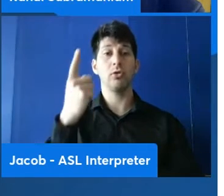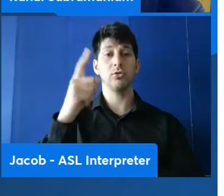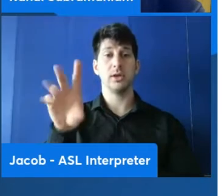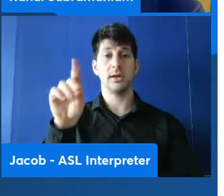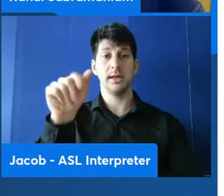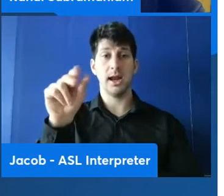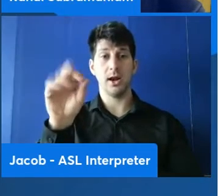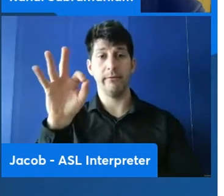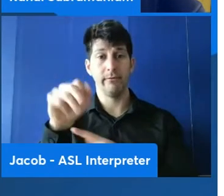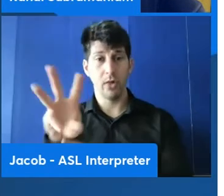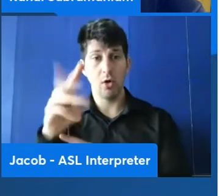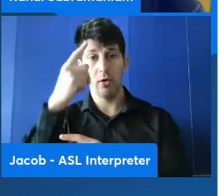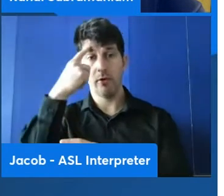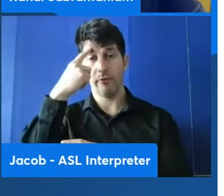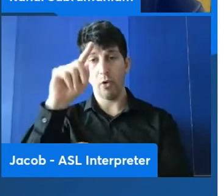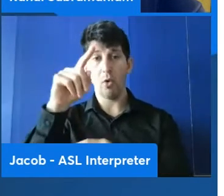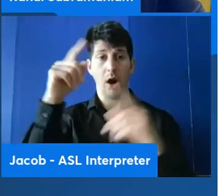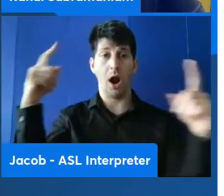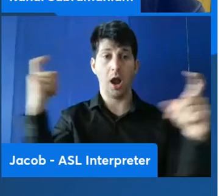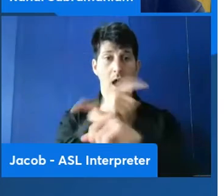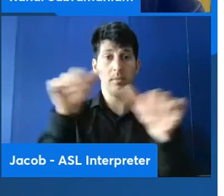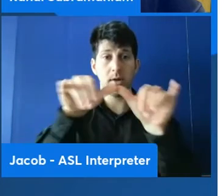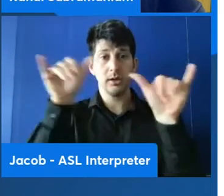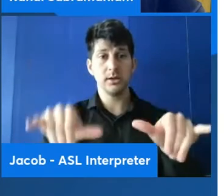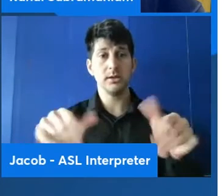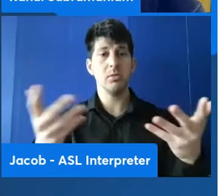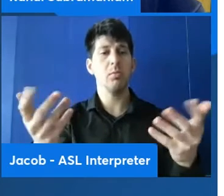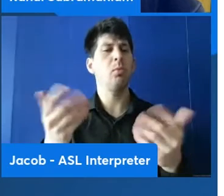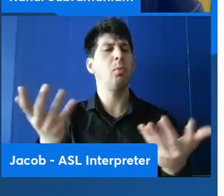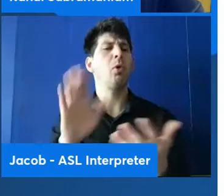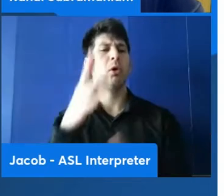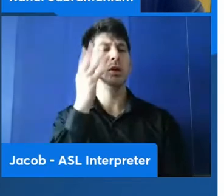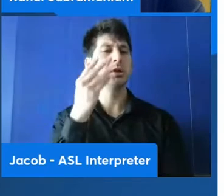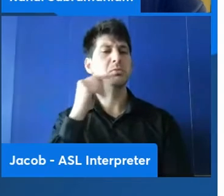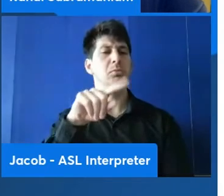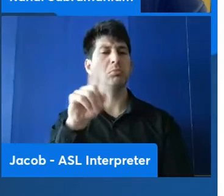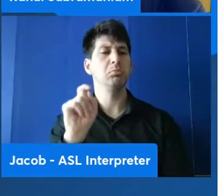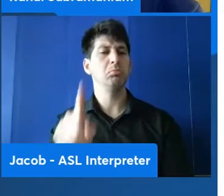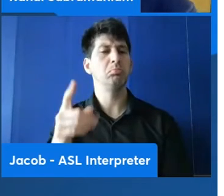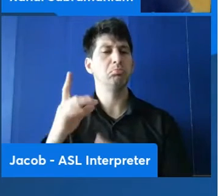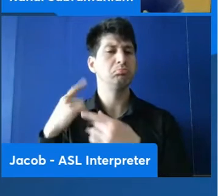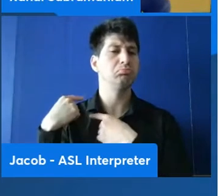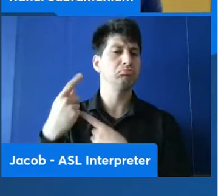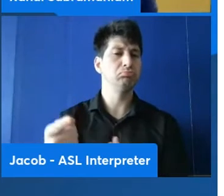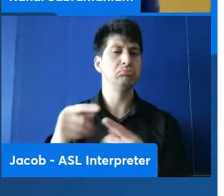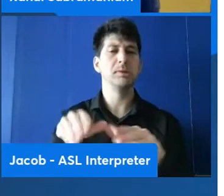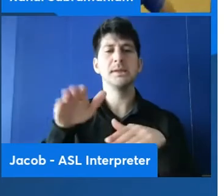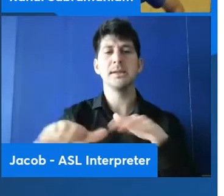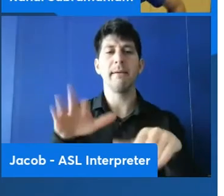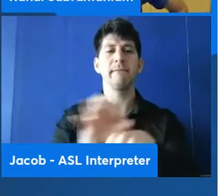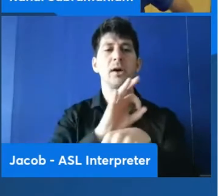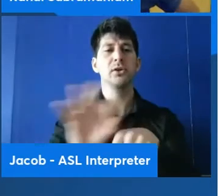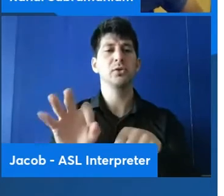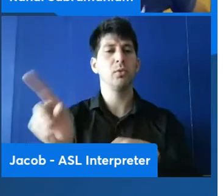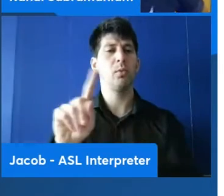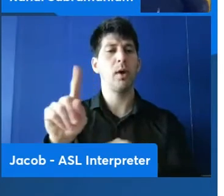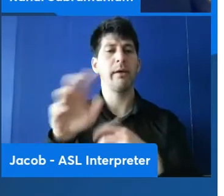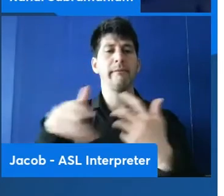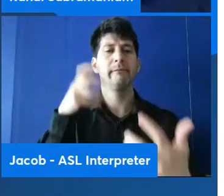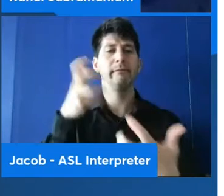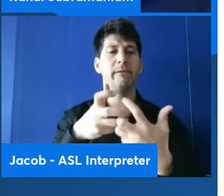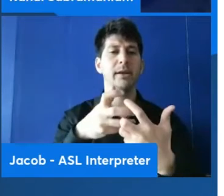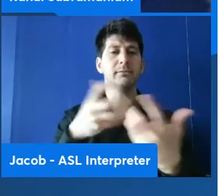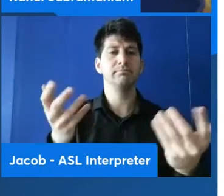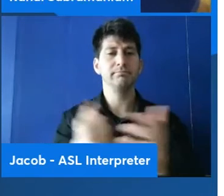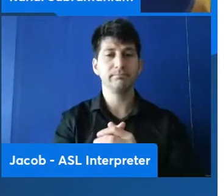these complex systems. So Rahul, what's been your experience with step functions, and where do you see this announcement fitting into the greater scheme